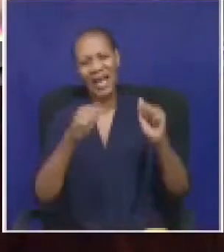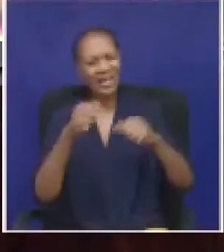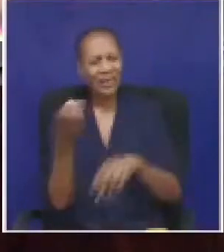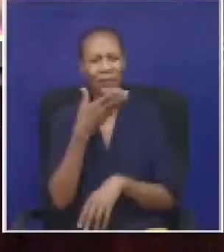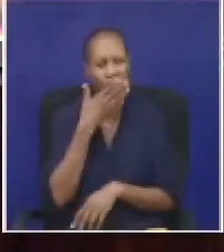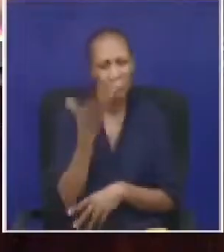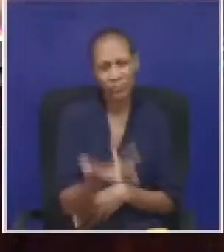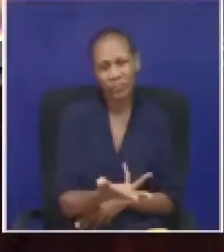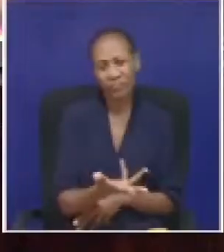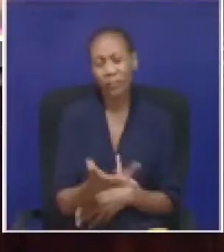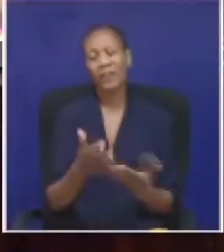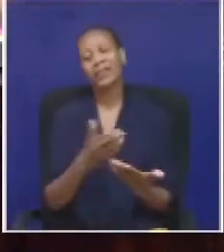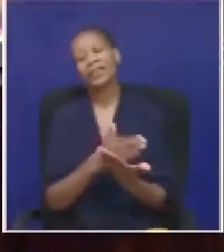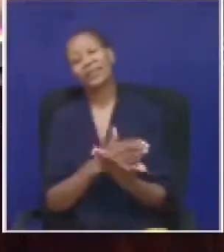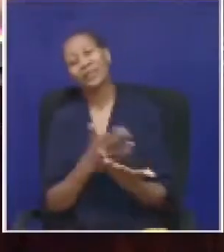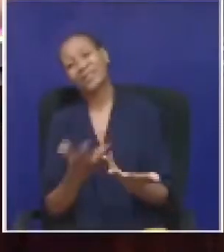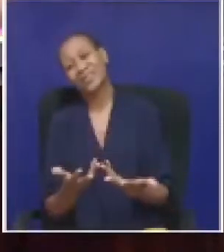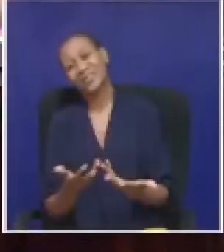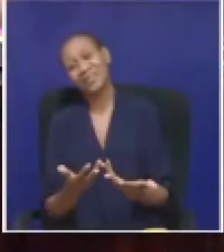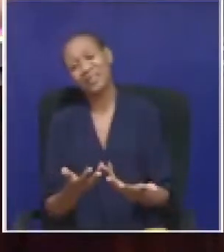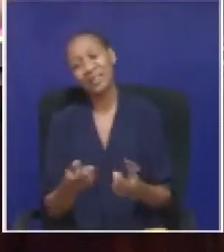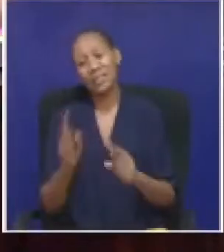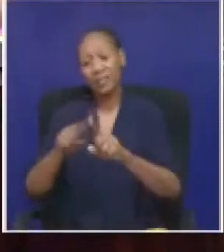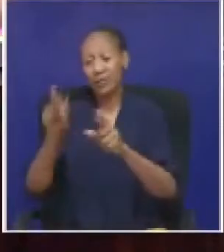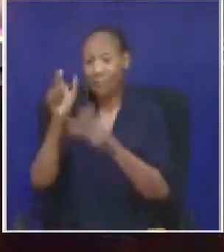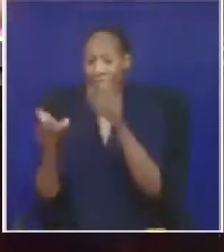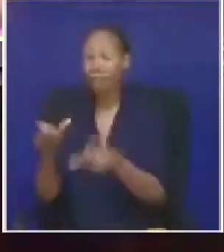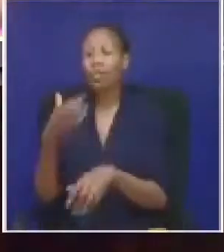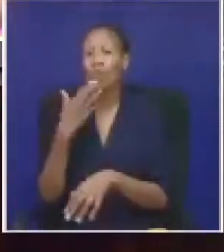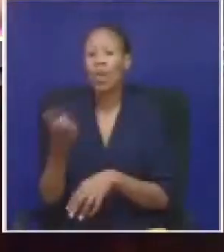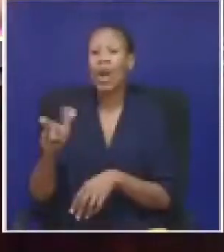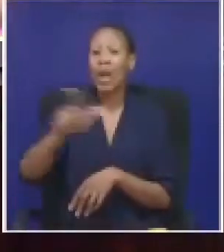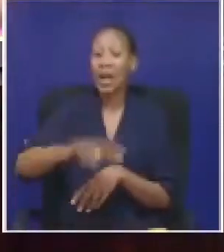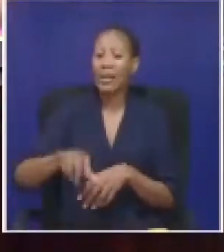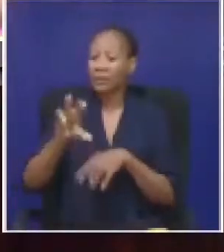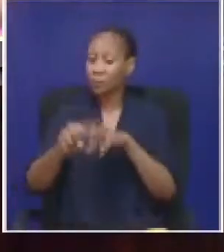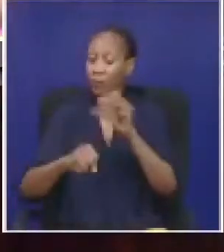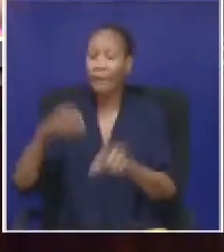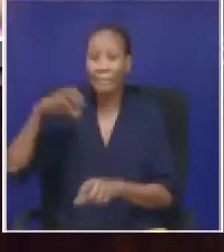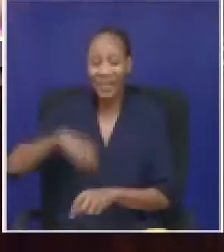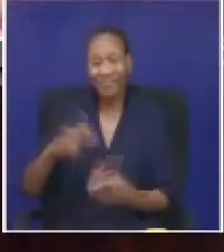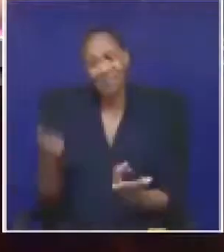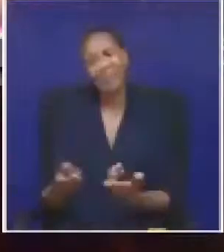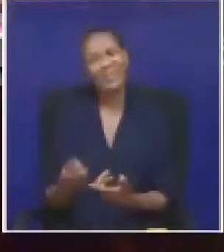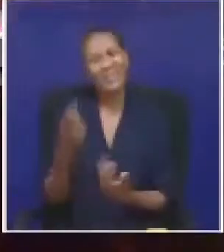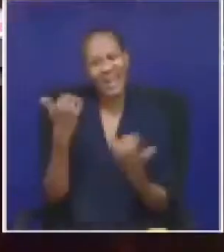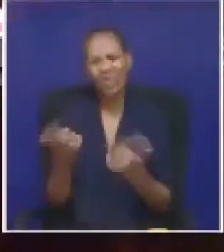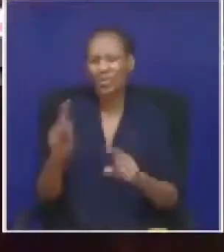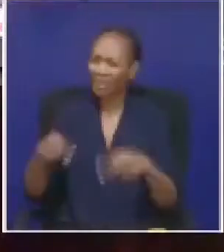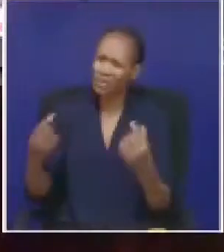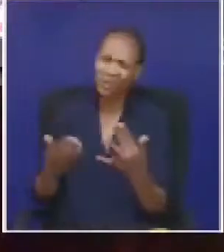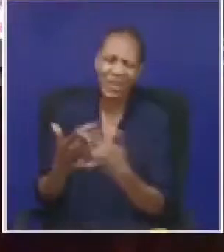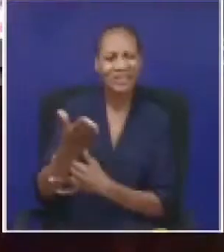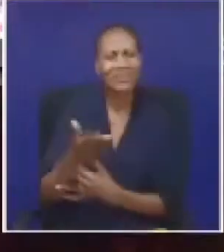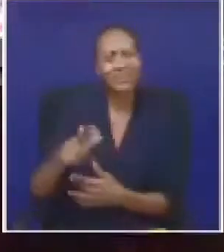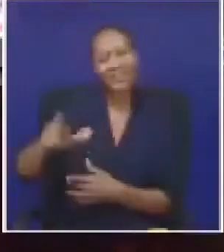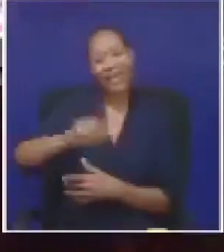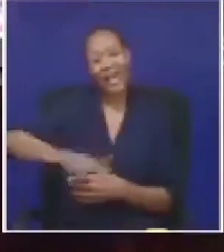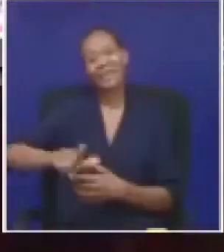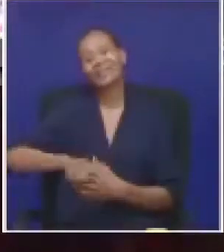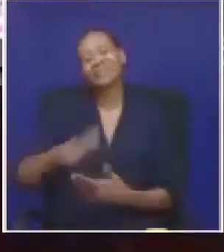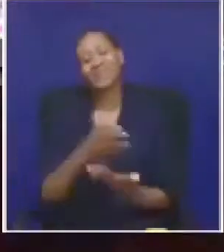efficacy and preventing beneficiaries from reaping the economic benefits of land